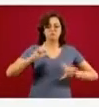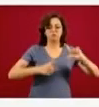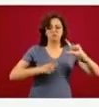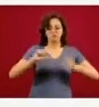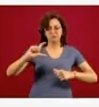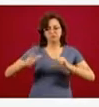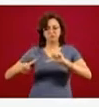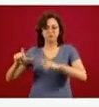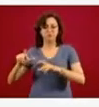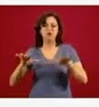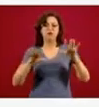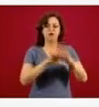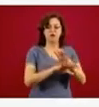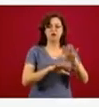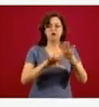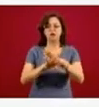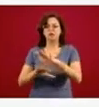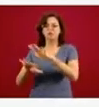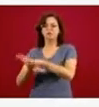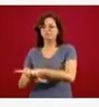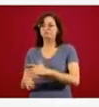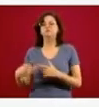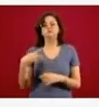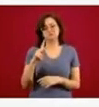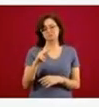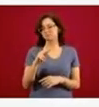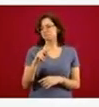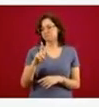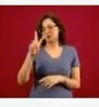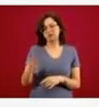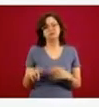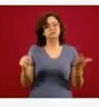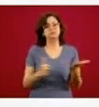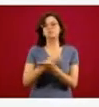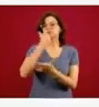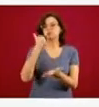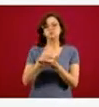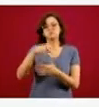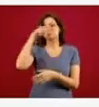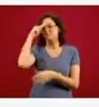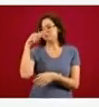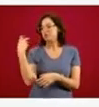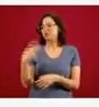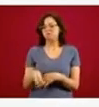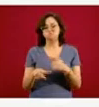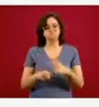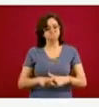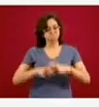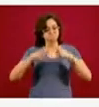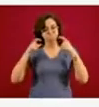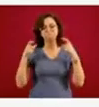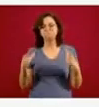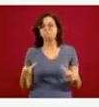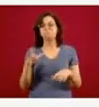of confirmed cases per 100,000 inhabitants.